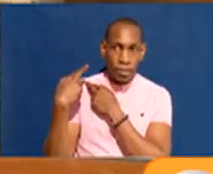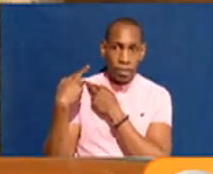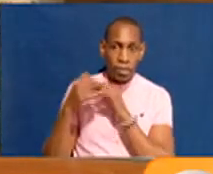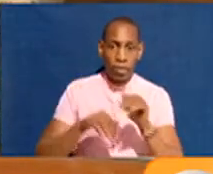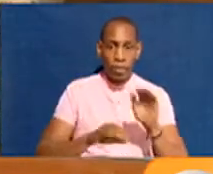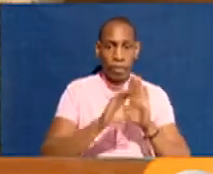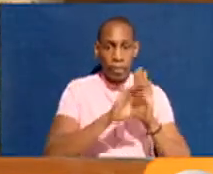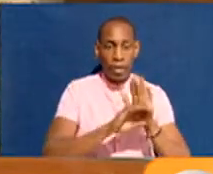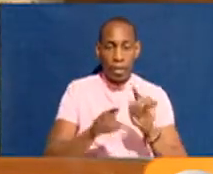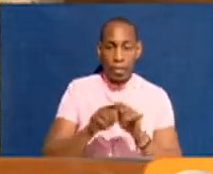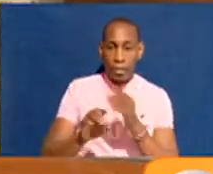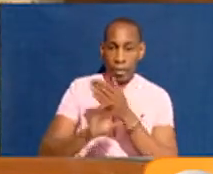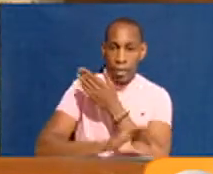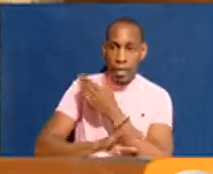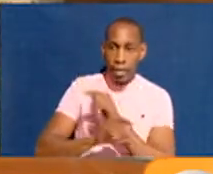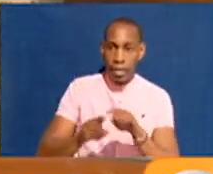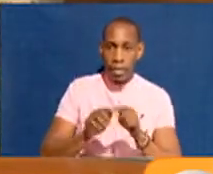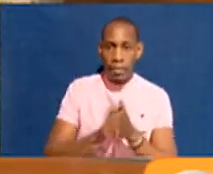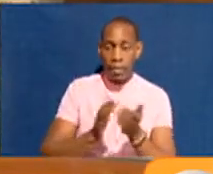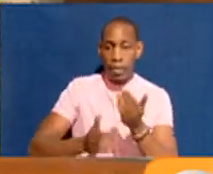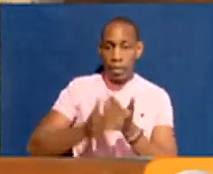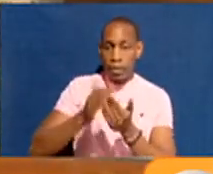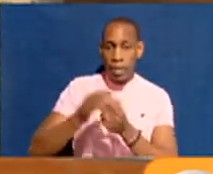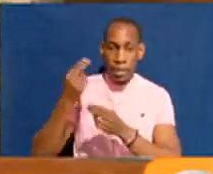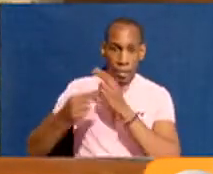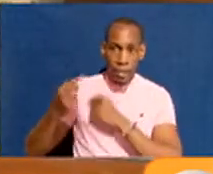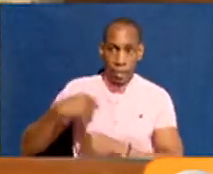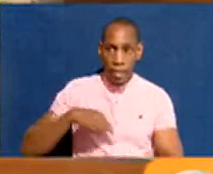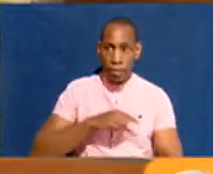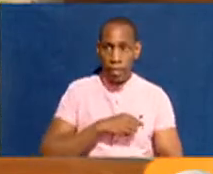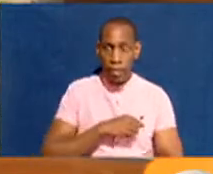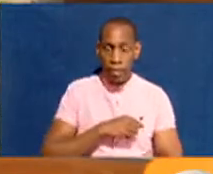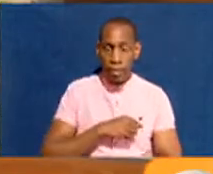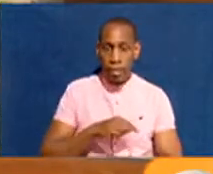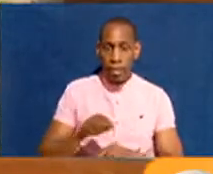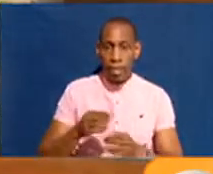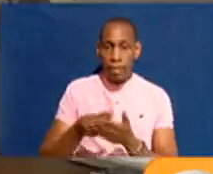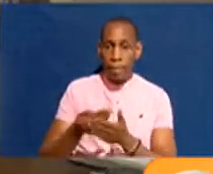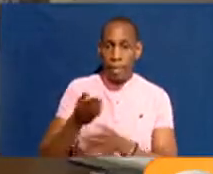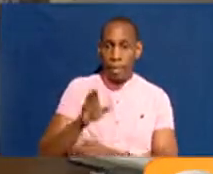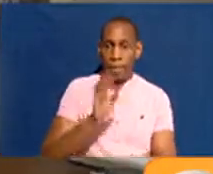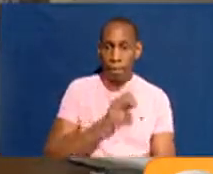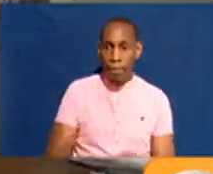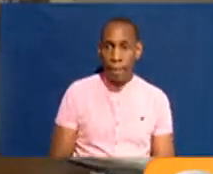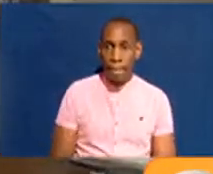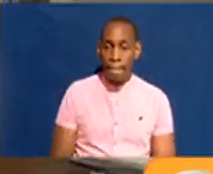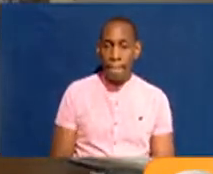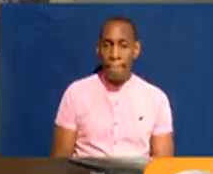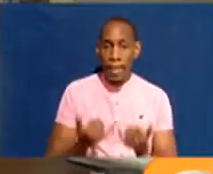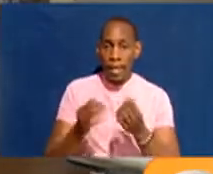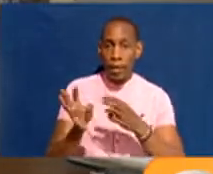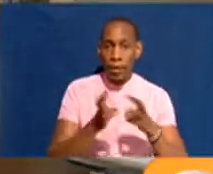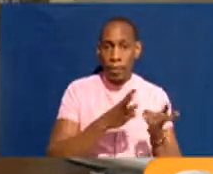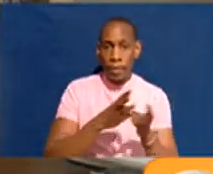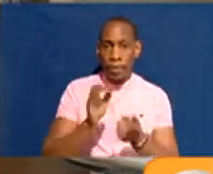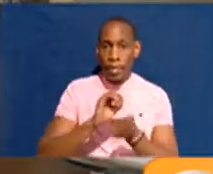and also as a country to take care of our heritage, whether or not it gives us money back. Now, with the climate